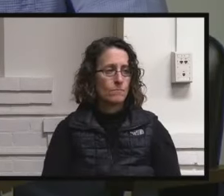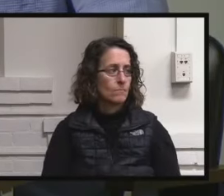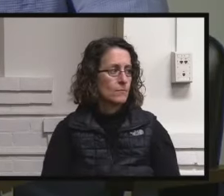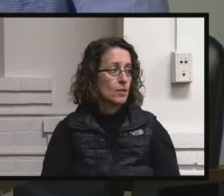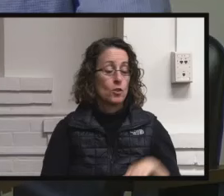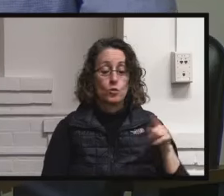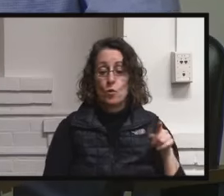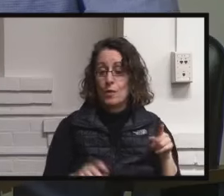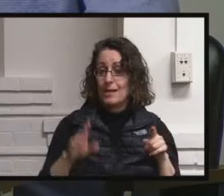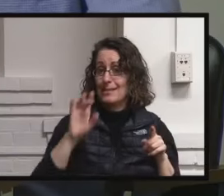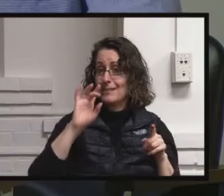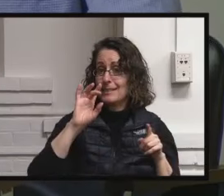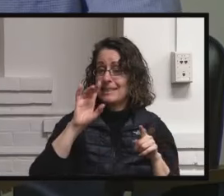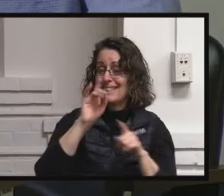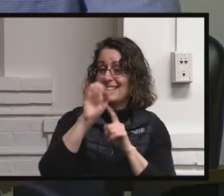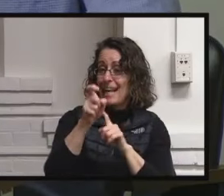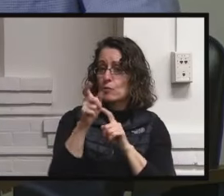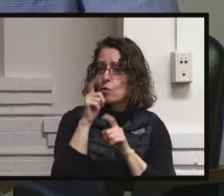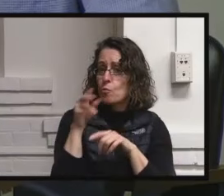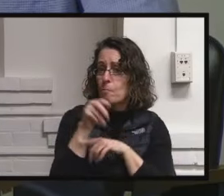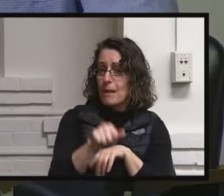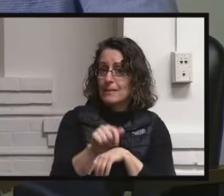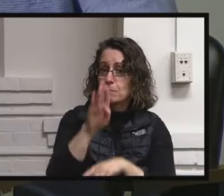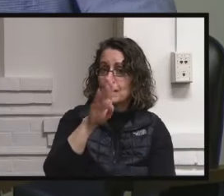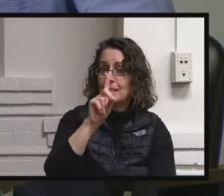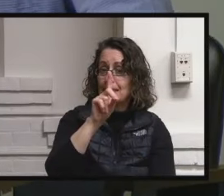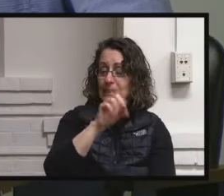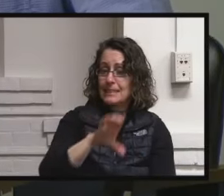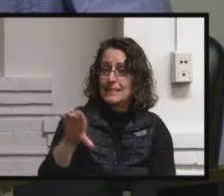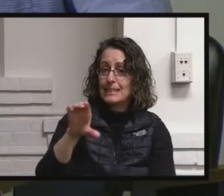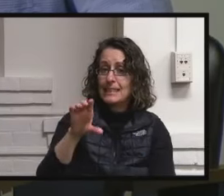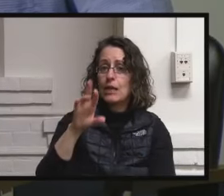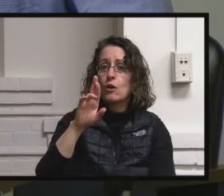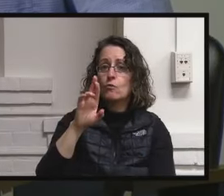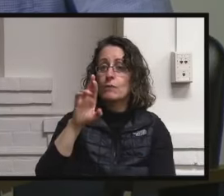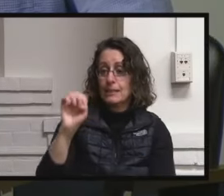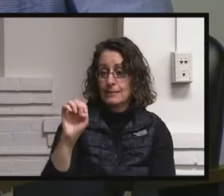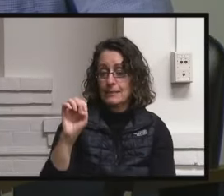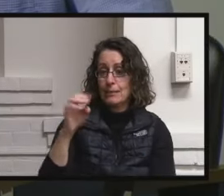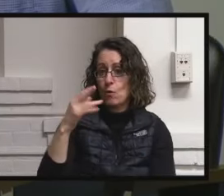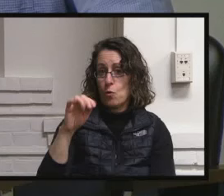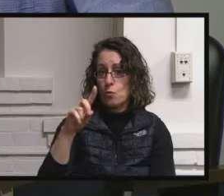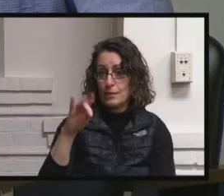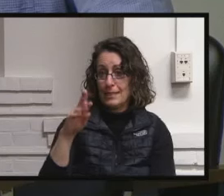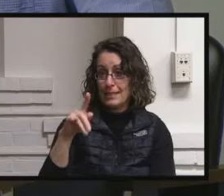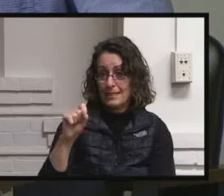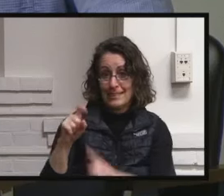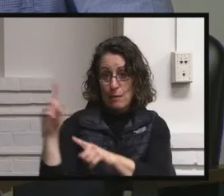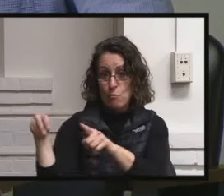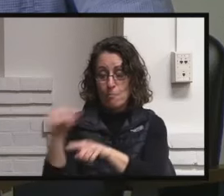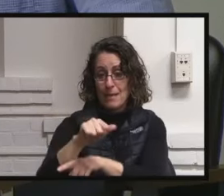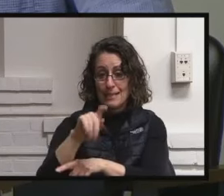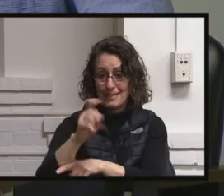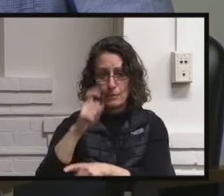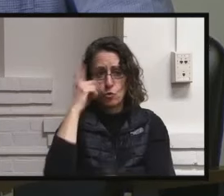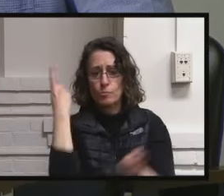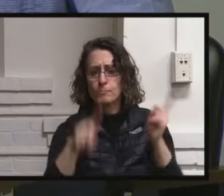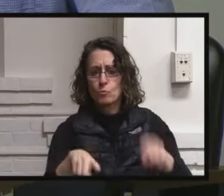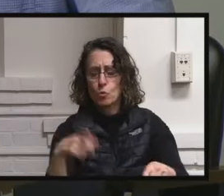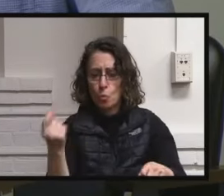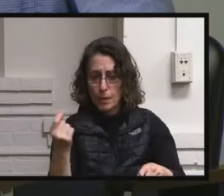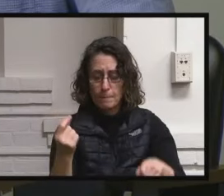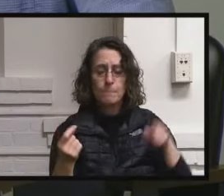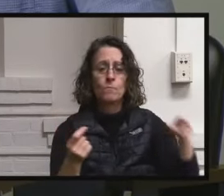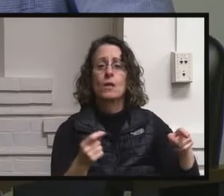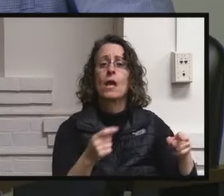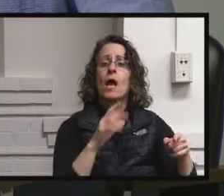taxes to be paid by Brattleboro Development Credit Corporation Real Estate Holdings. That would be an agreement whereby the valuation of